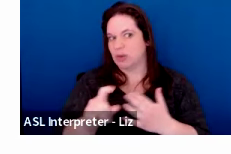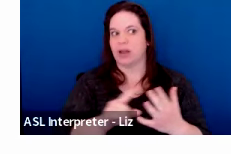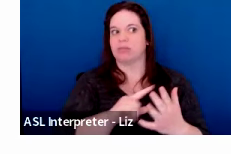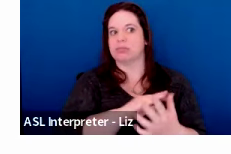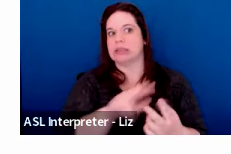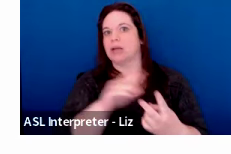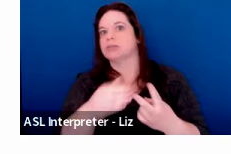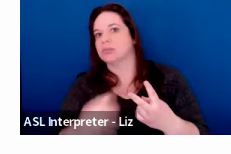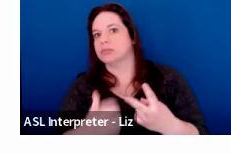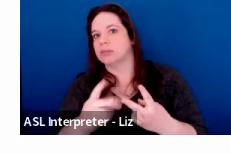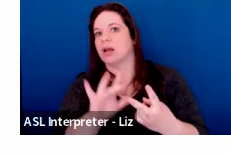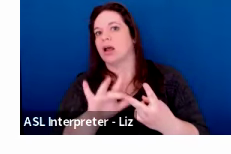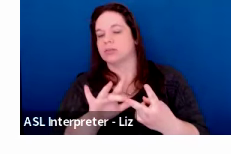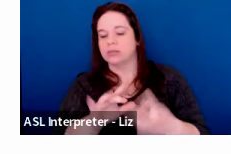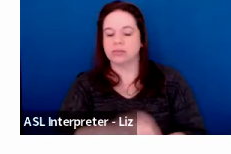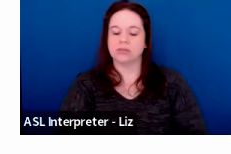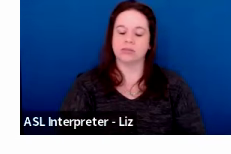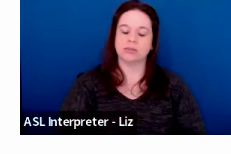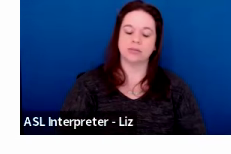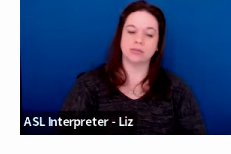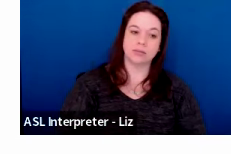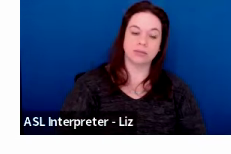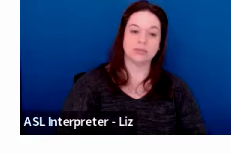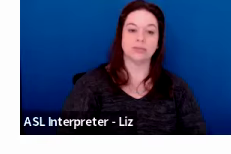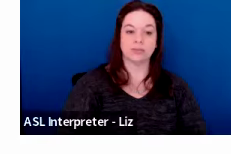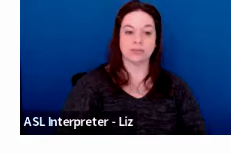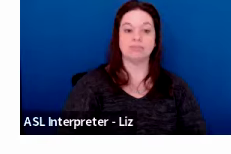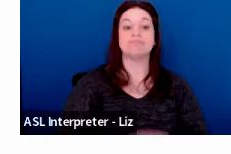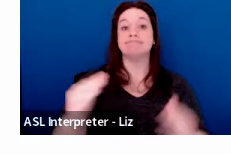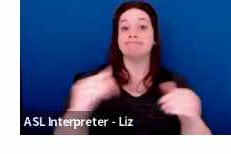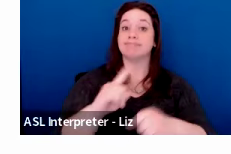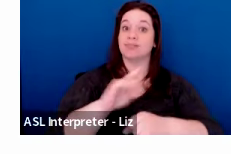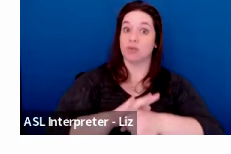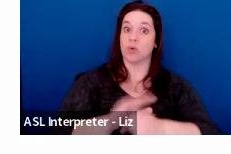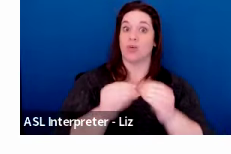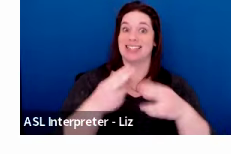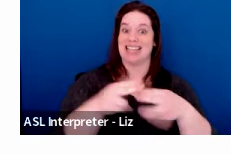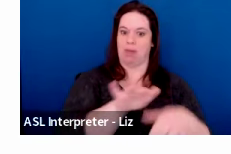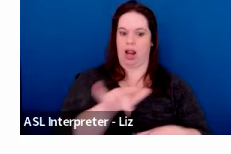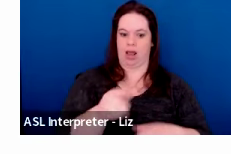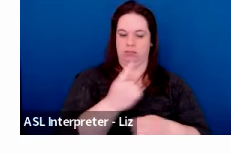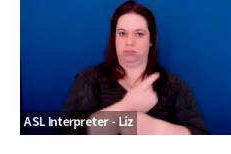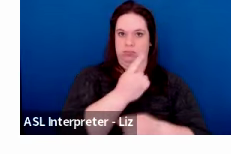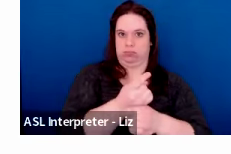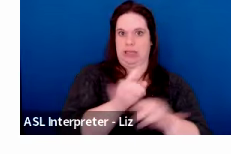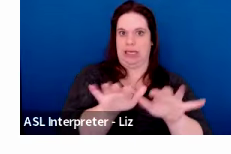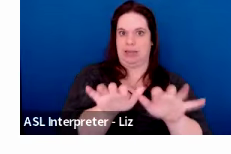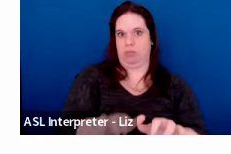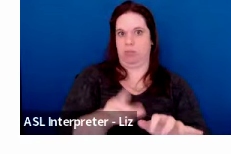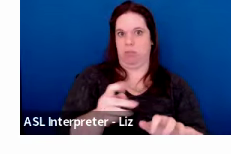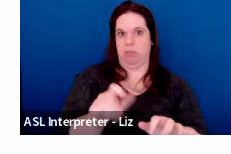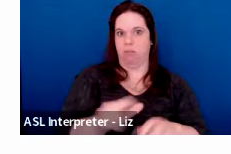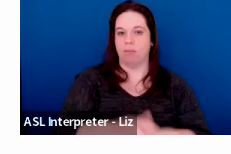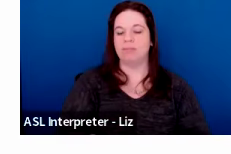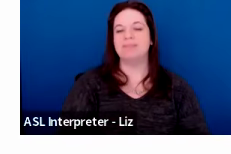to get in touch. Confirm that your organization name is entered correctly in the portal. And this comes into place